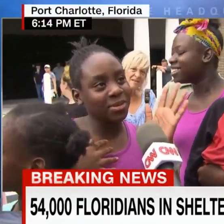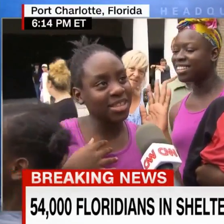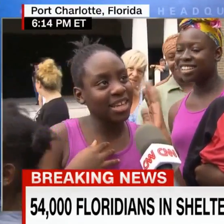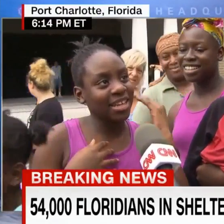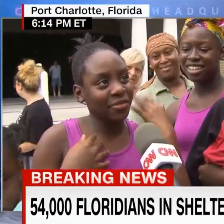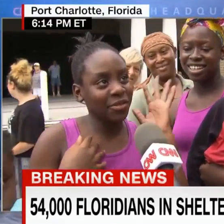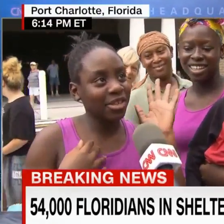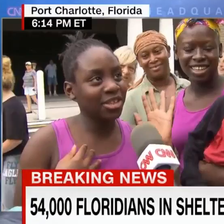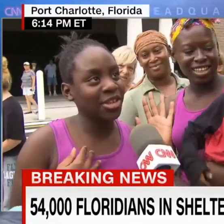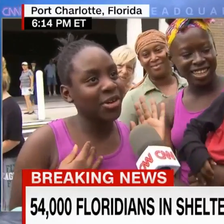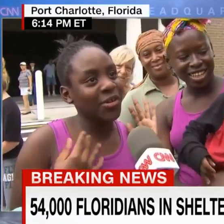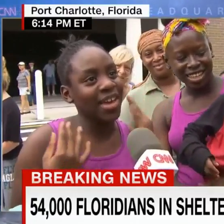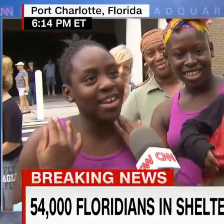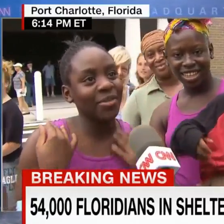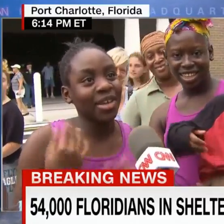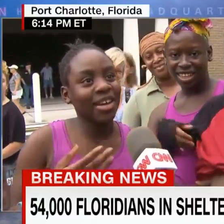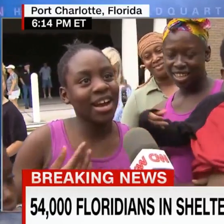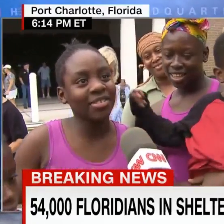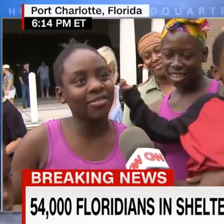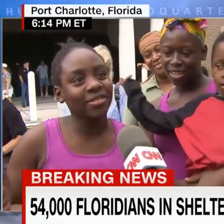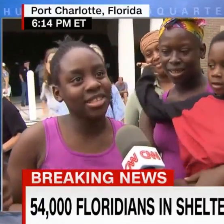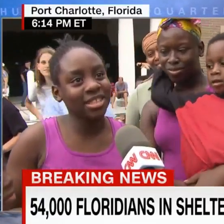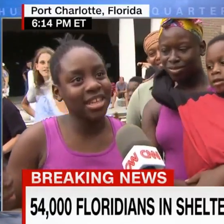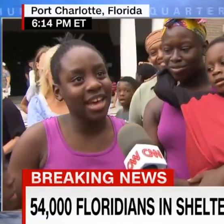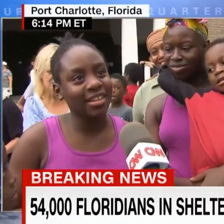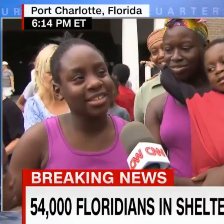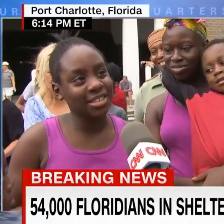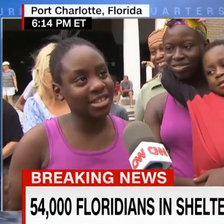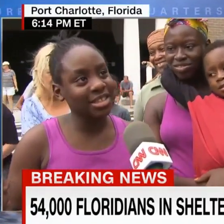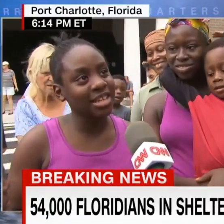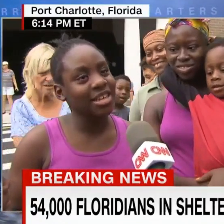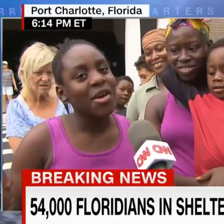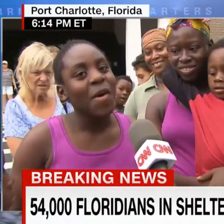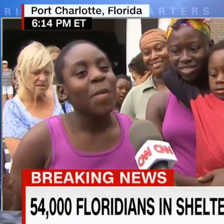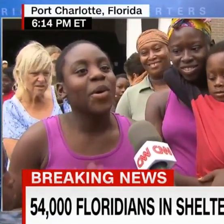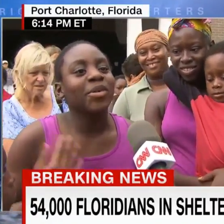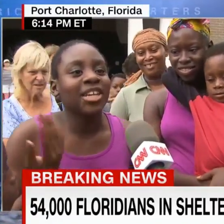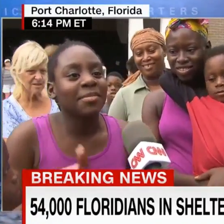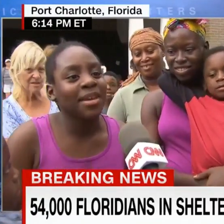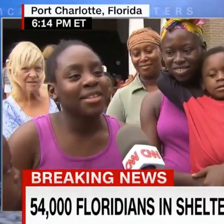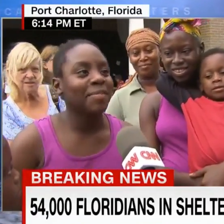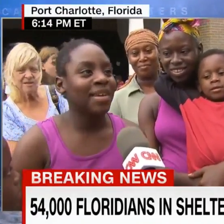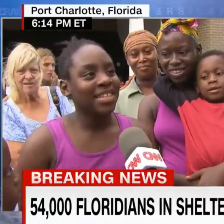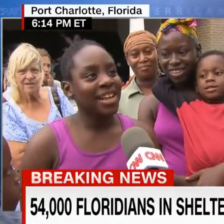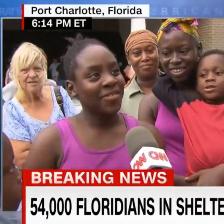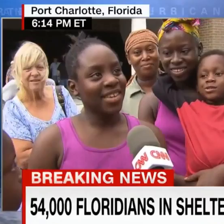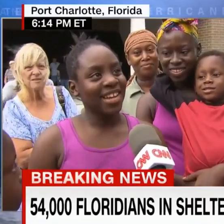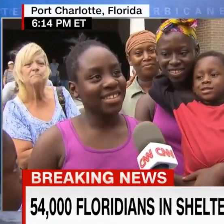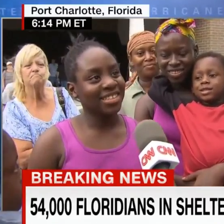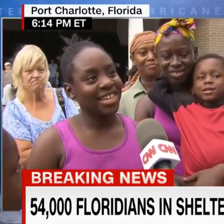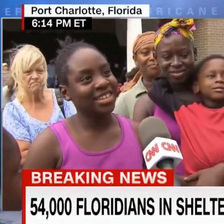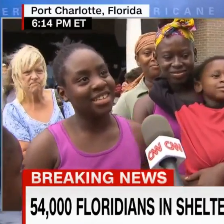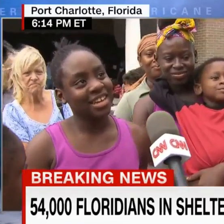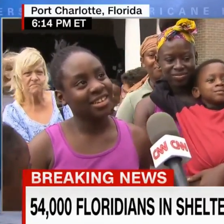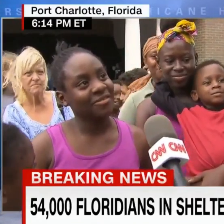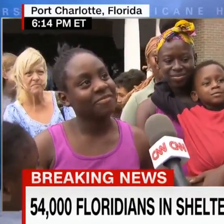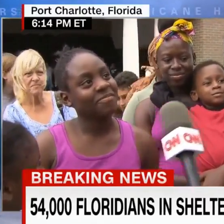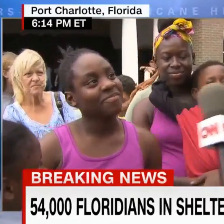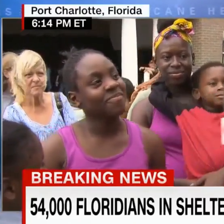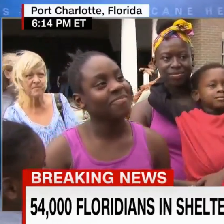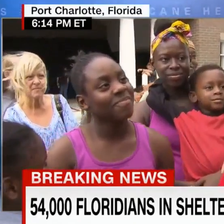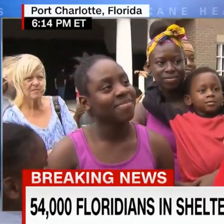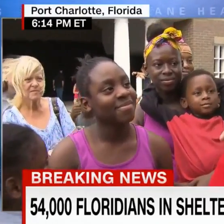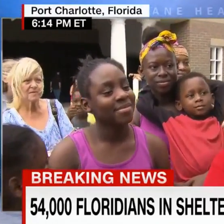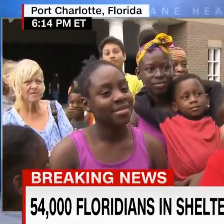to Homestead a few years ago, and we kind of took that seriously, but we're trying to make the best out of it, not just say negative.